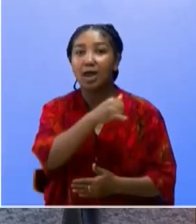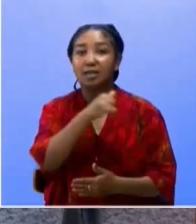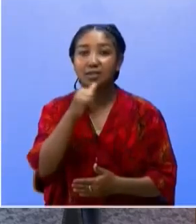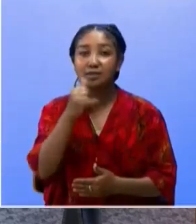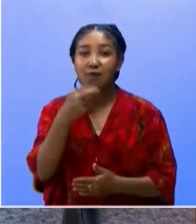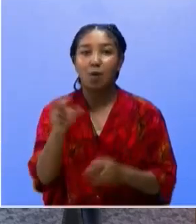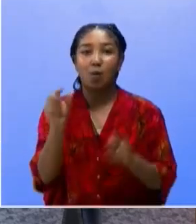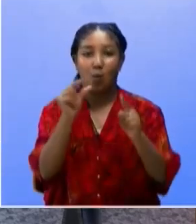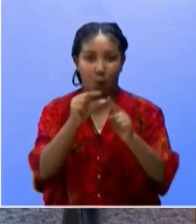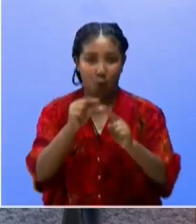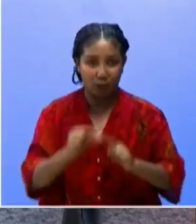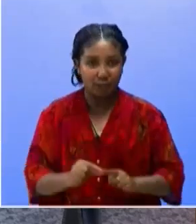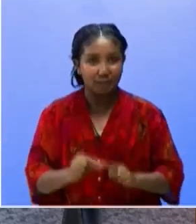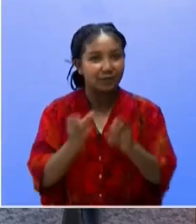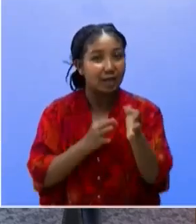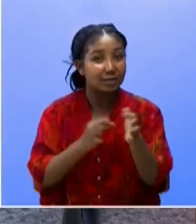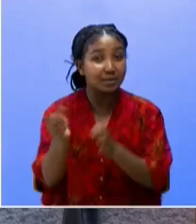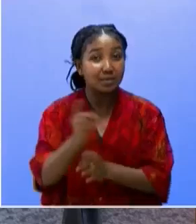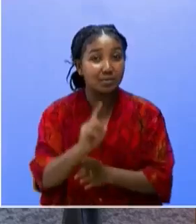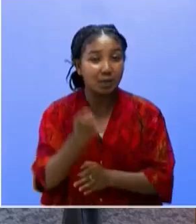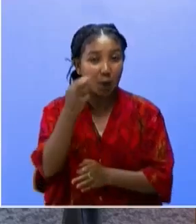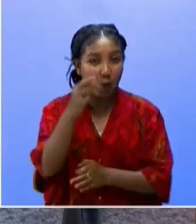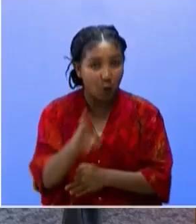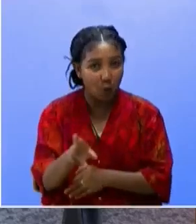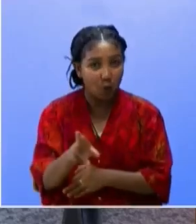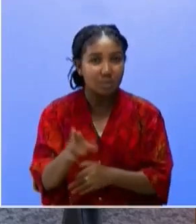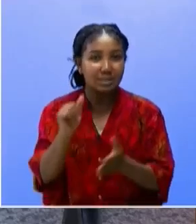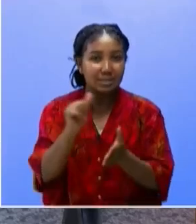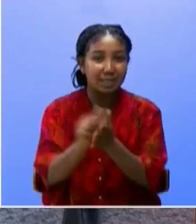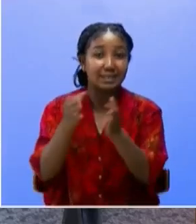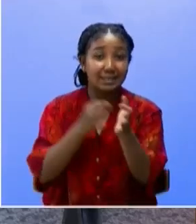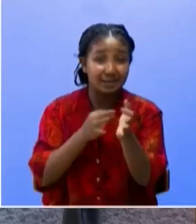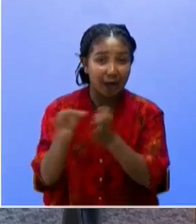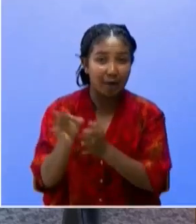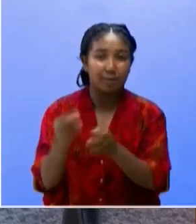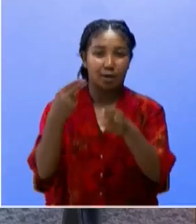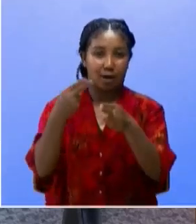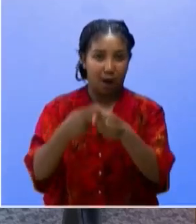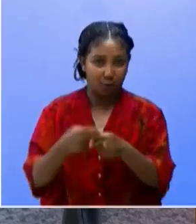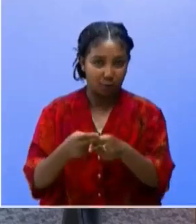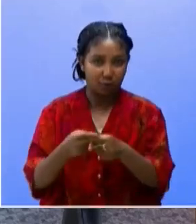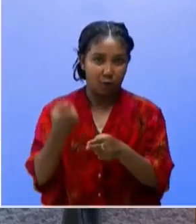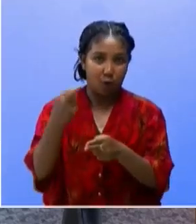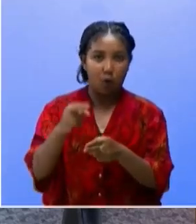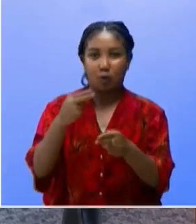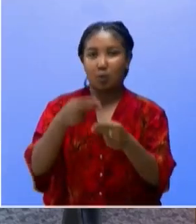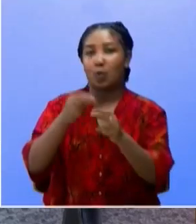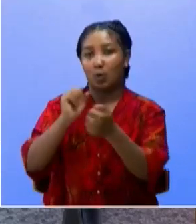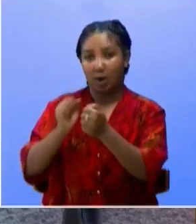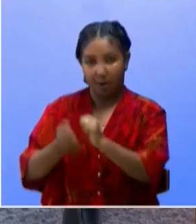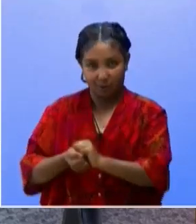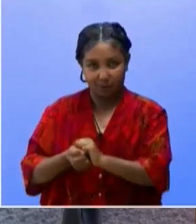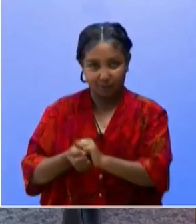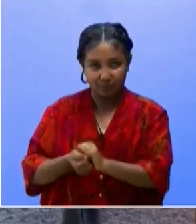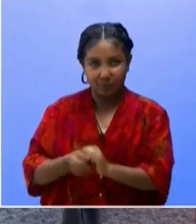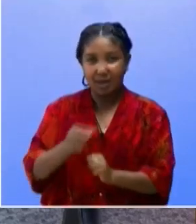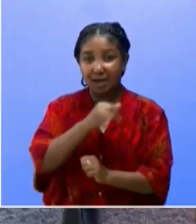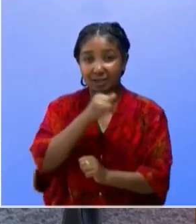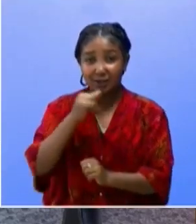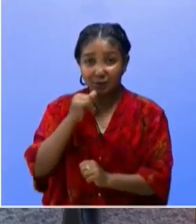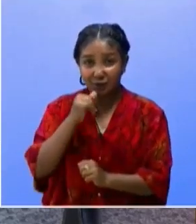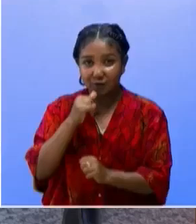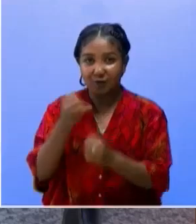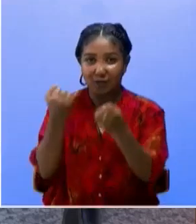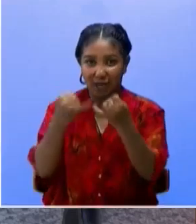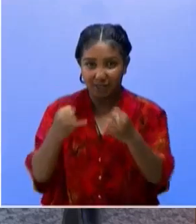Adjectives are words that modify or that describe a noun or a pronoun. Yes? Adjectives can